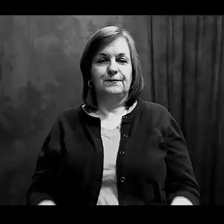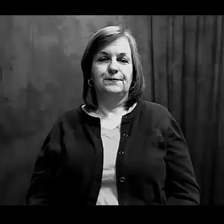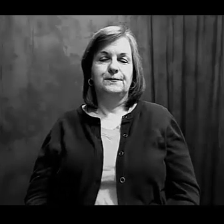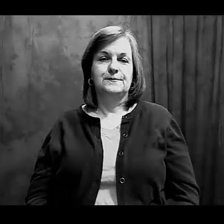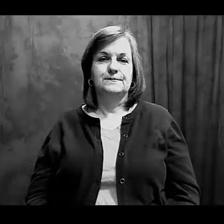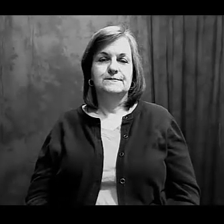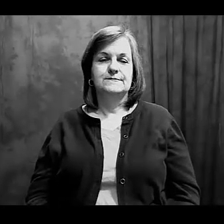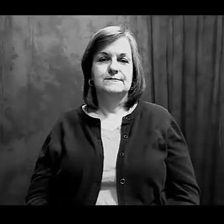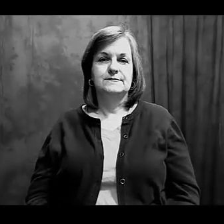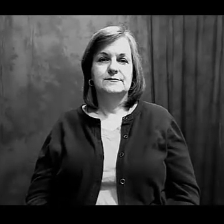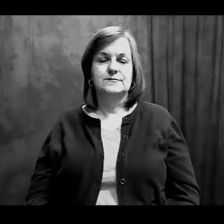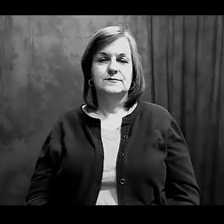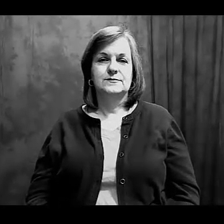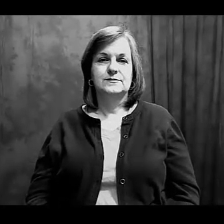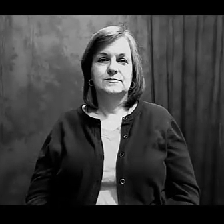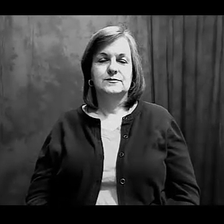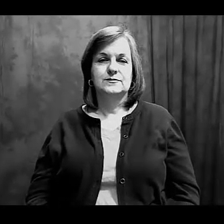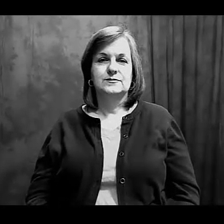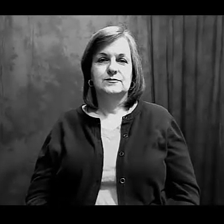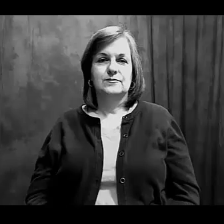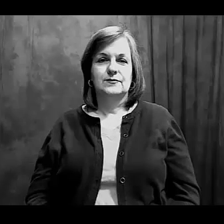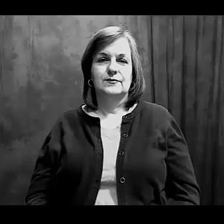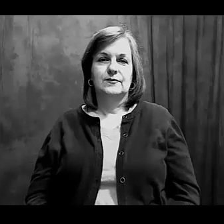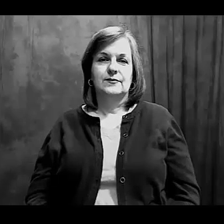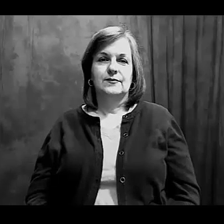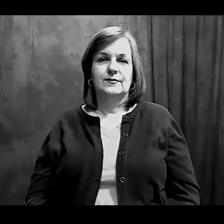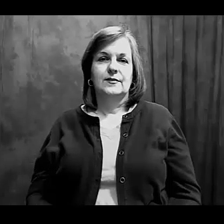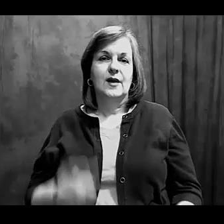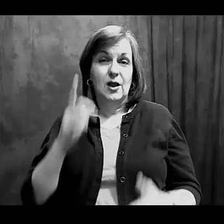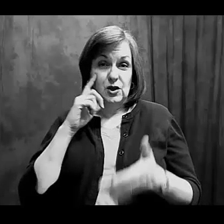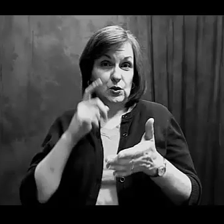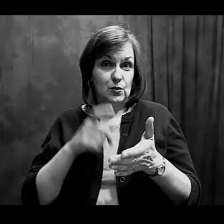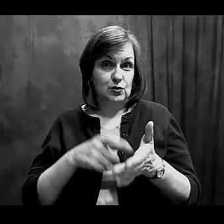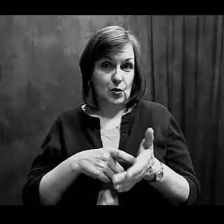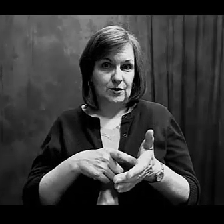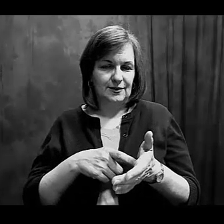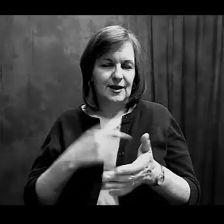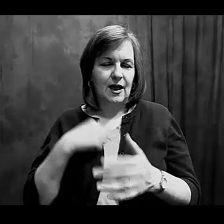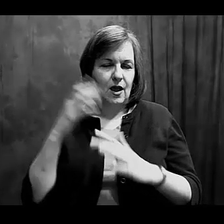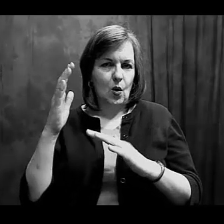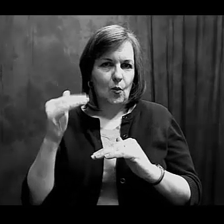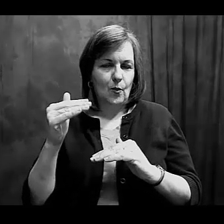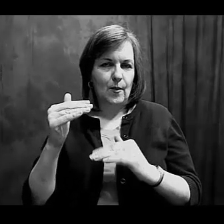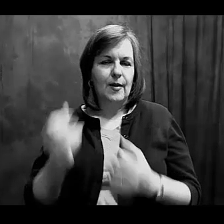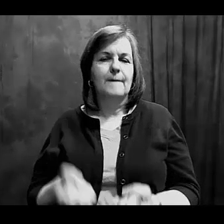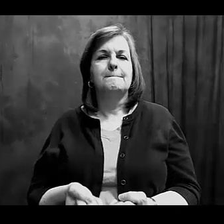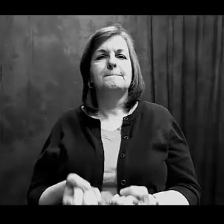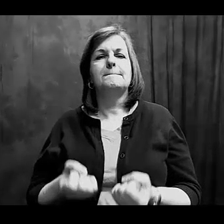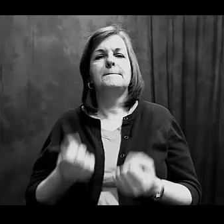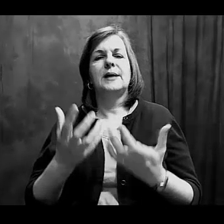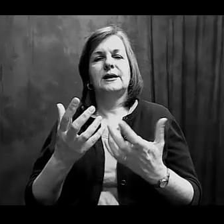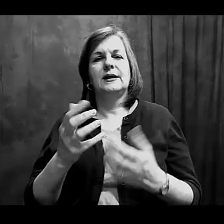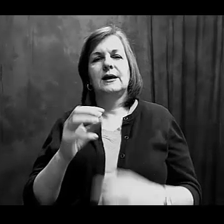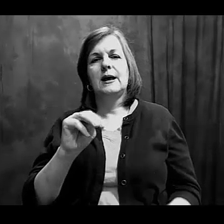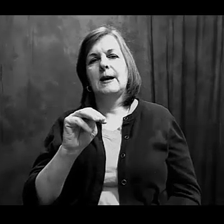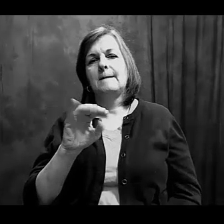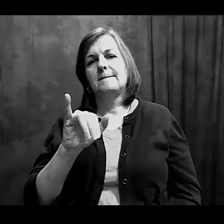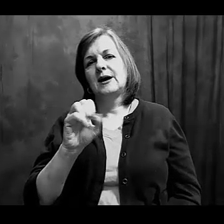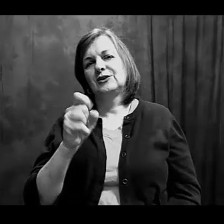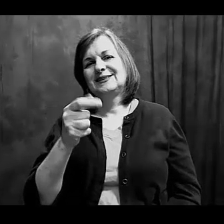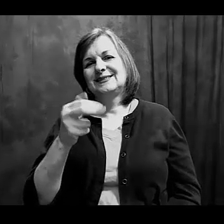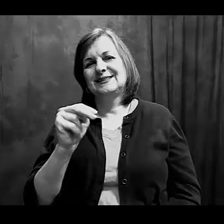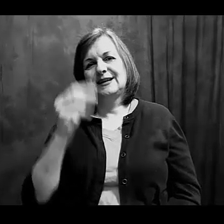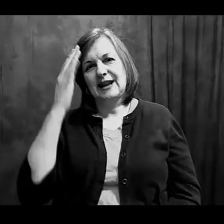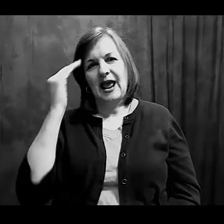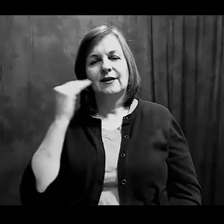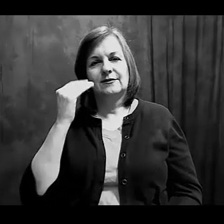and closer together. Now you notice, I hope, that there are many myosin heads on